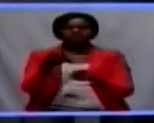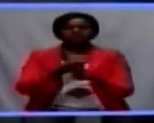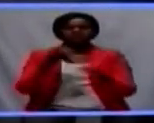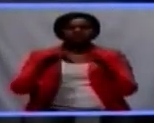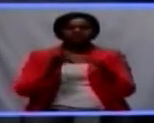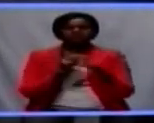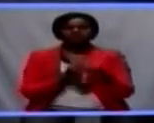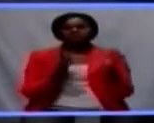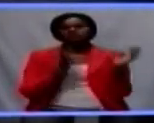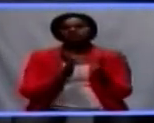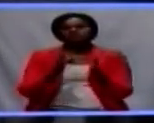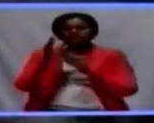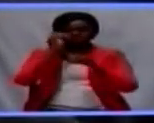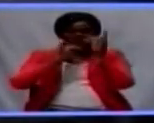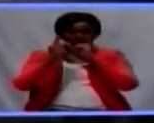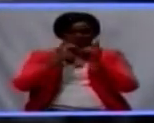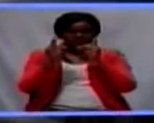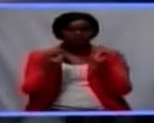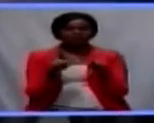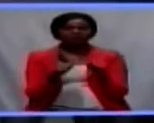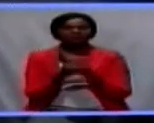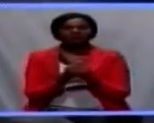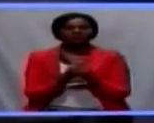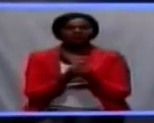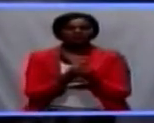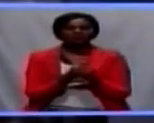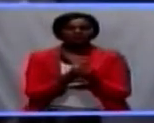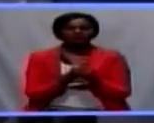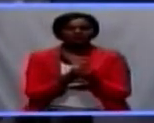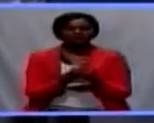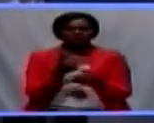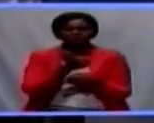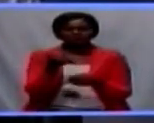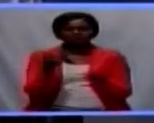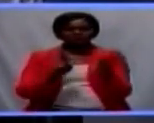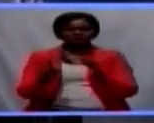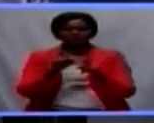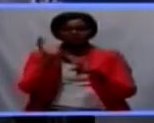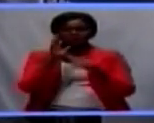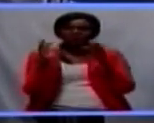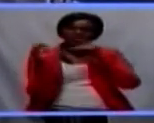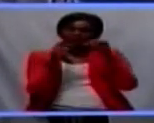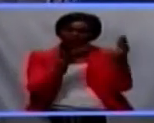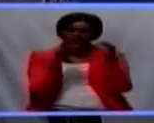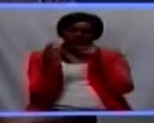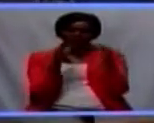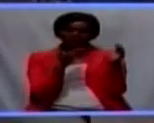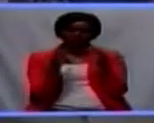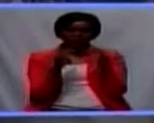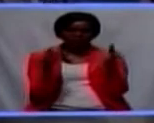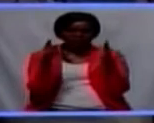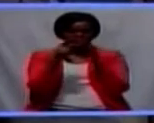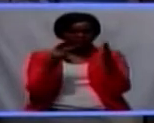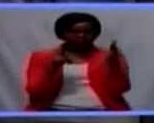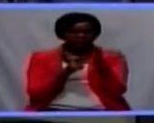prepared to discuss. So this can lead, because others will argue that really you should be on the